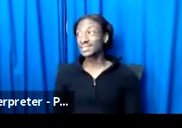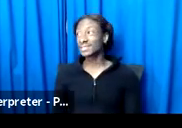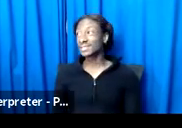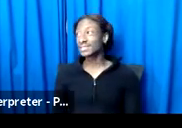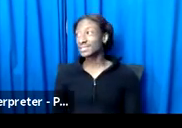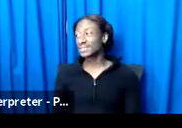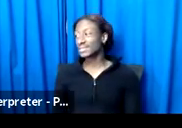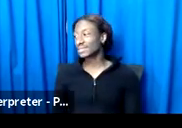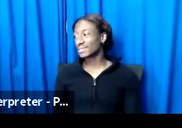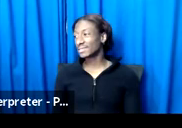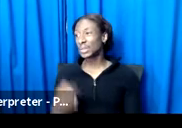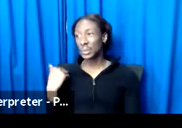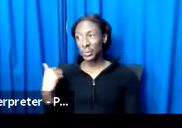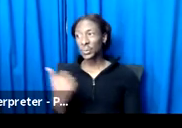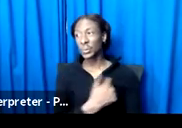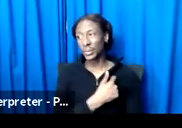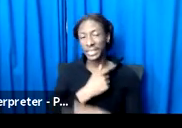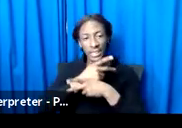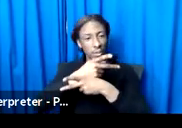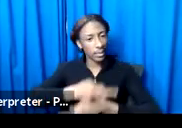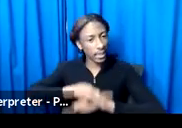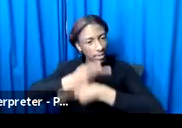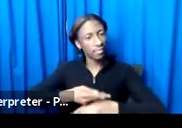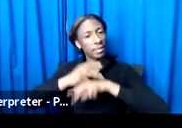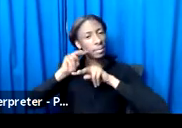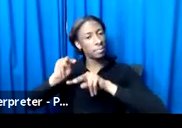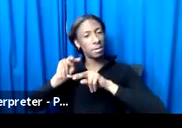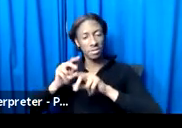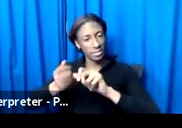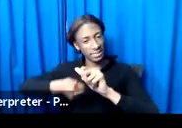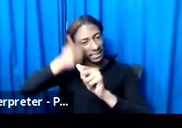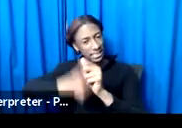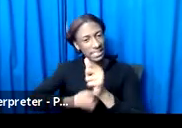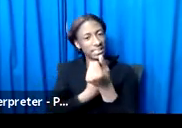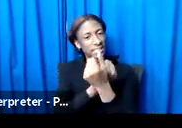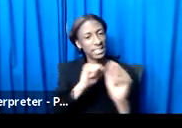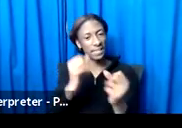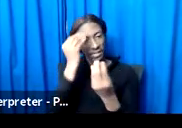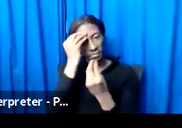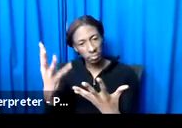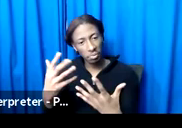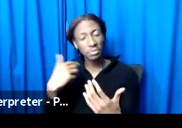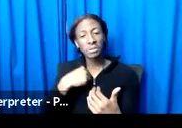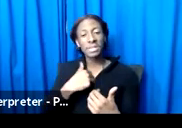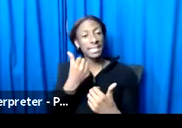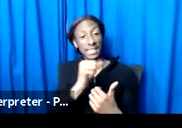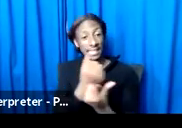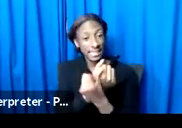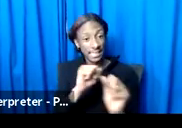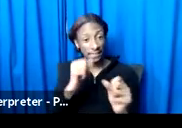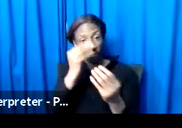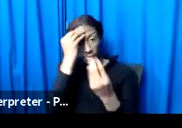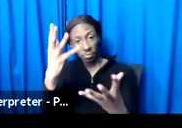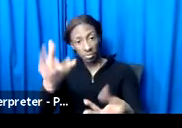we are carefully monitoring every safety report. We are looking into any safety reports that we receive, and if there are